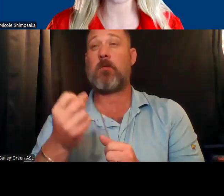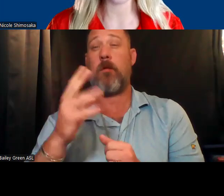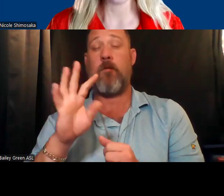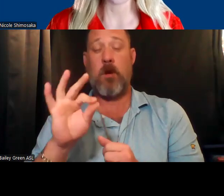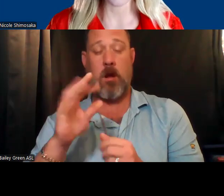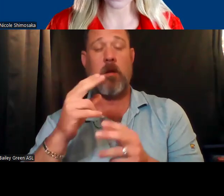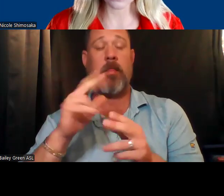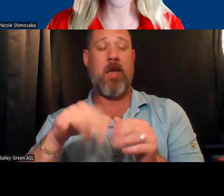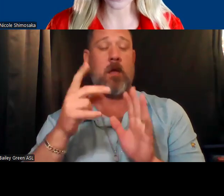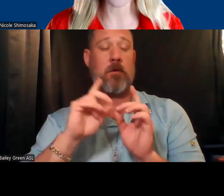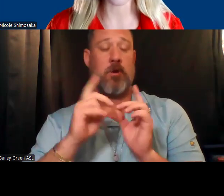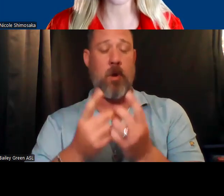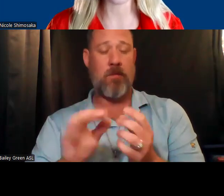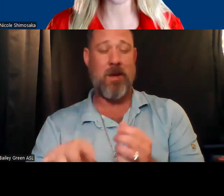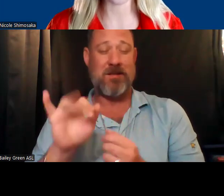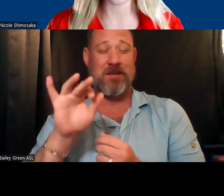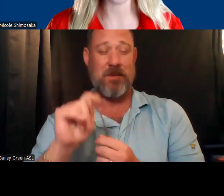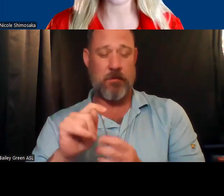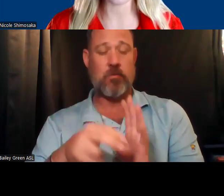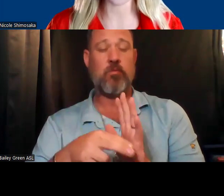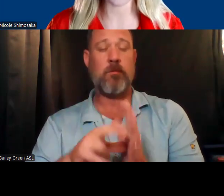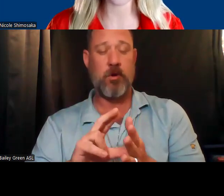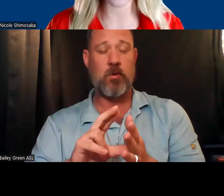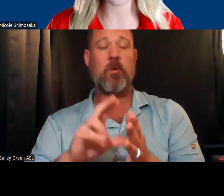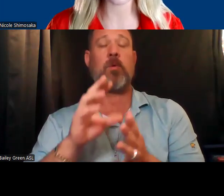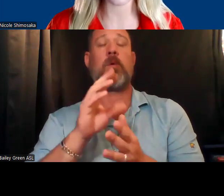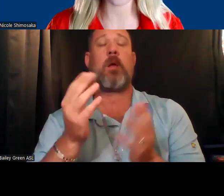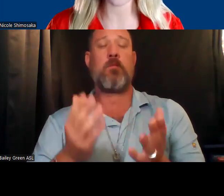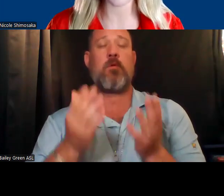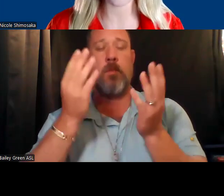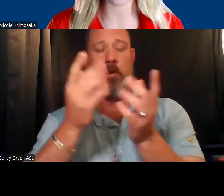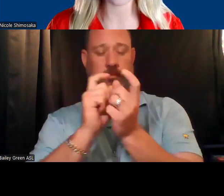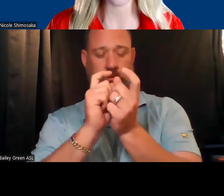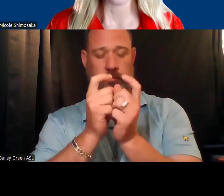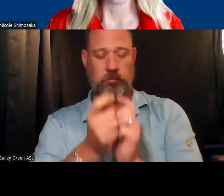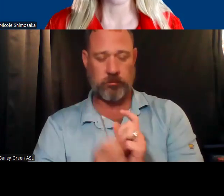department by this September to review and propose updates to the formula.